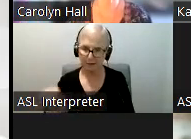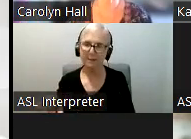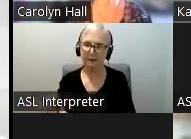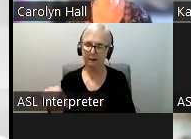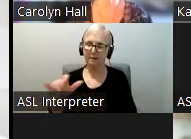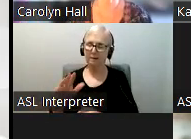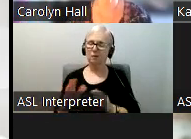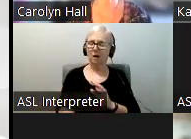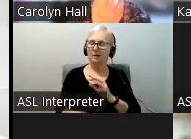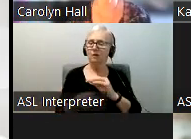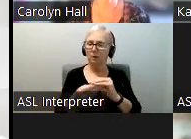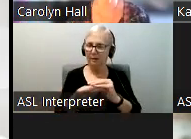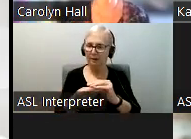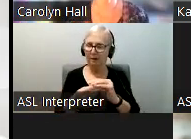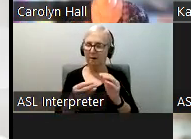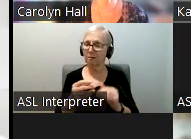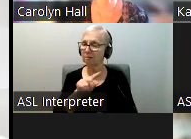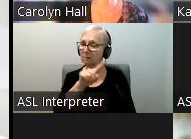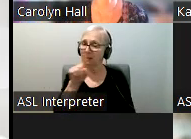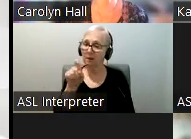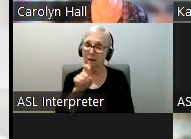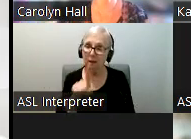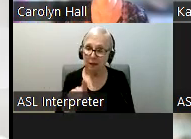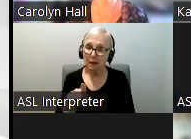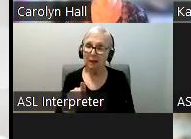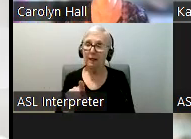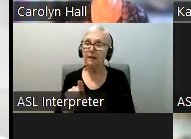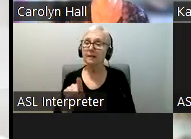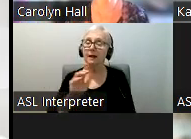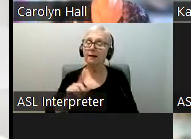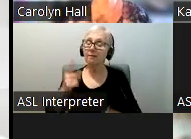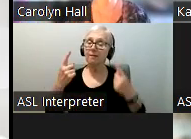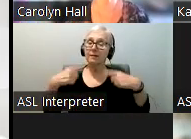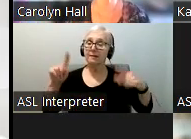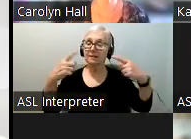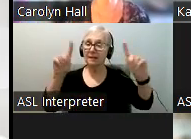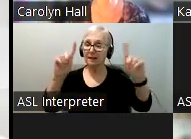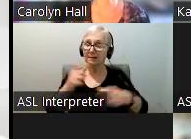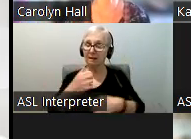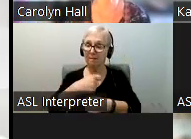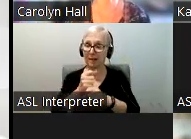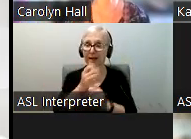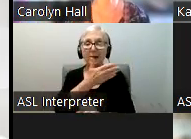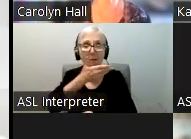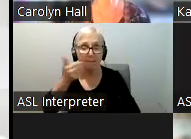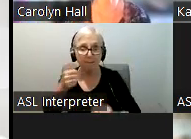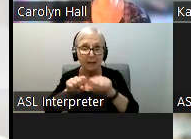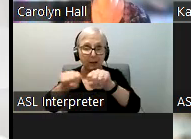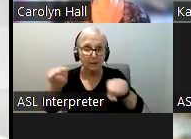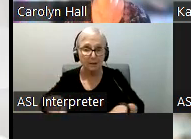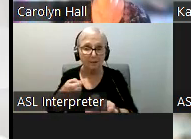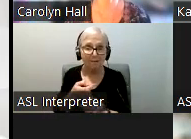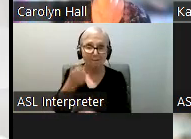out there to see is the success of creating better systems coming from the